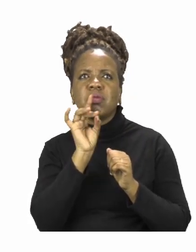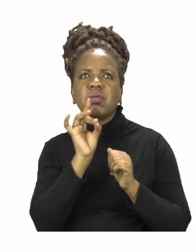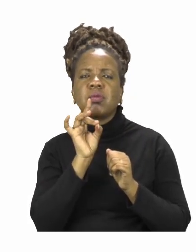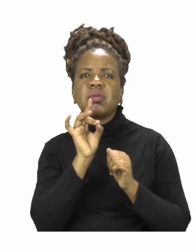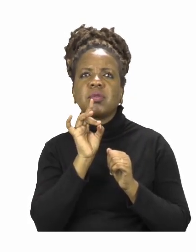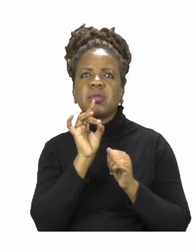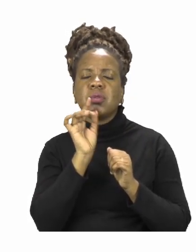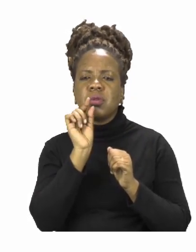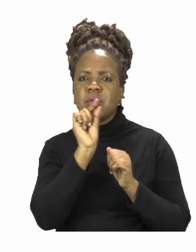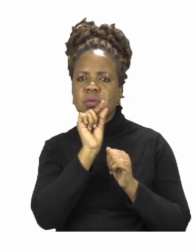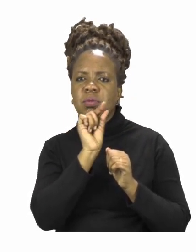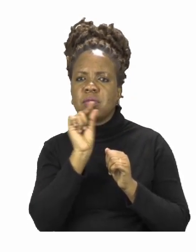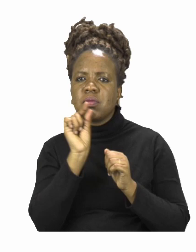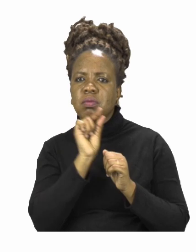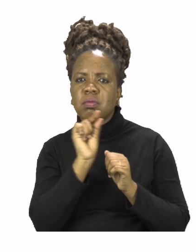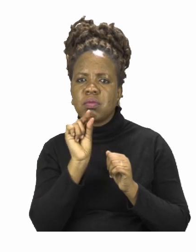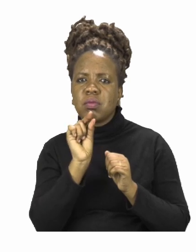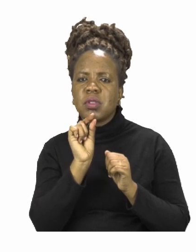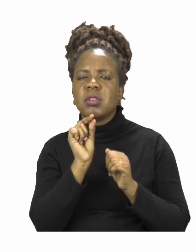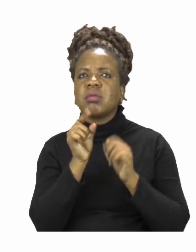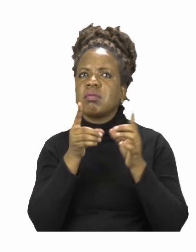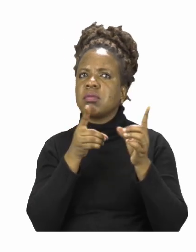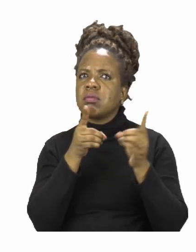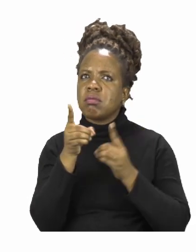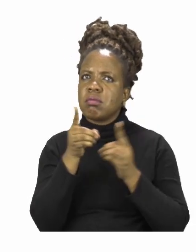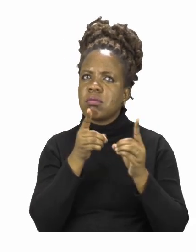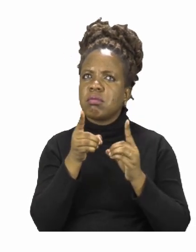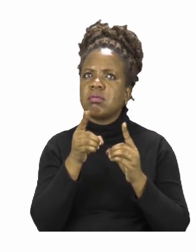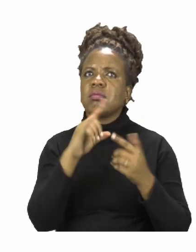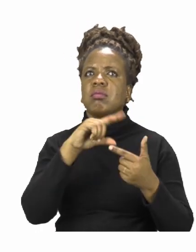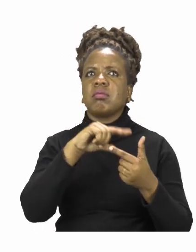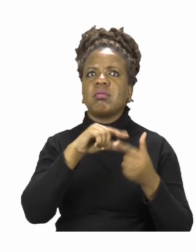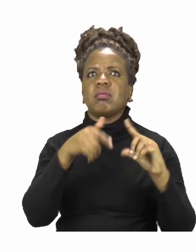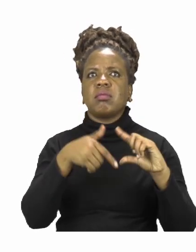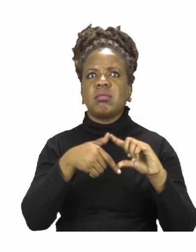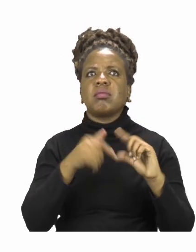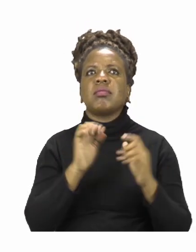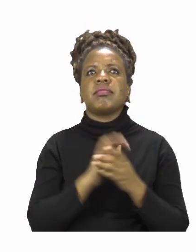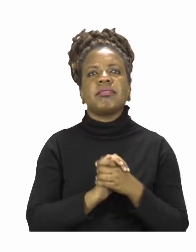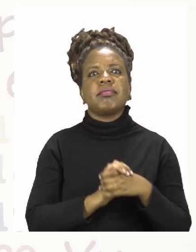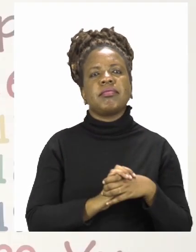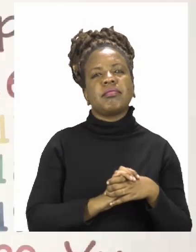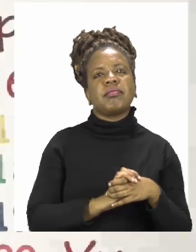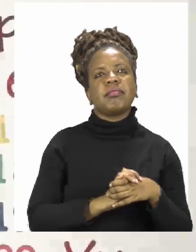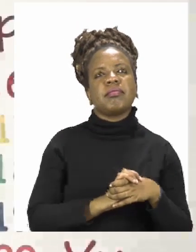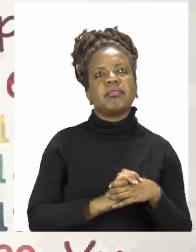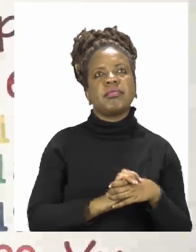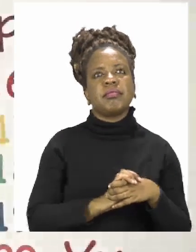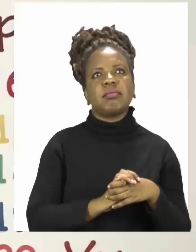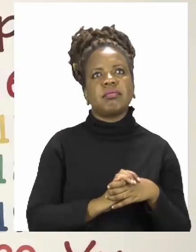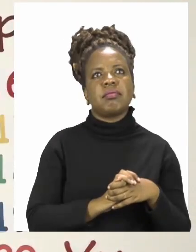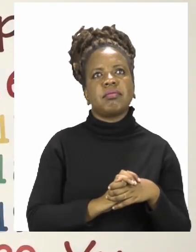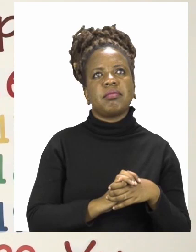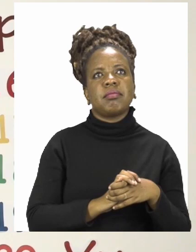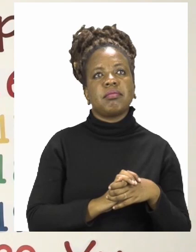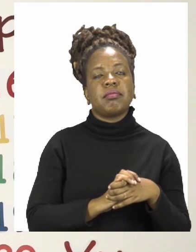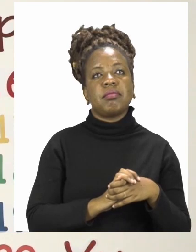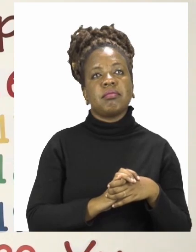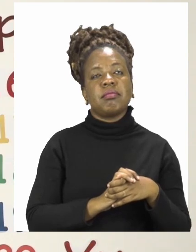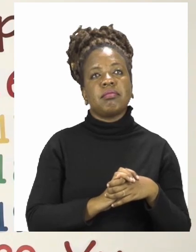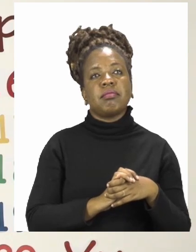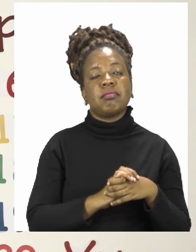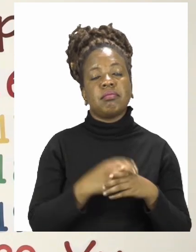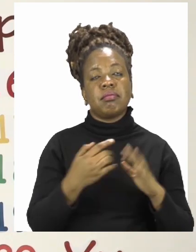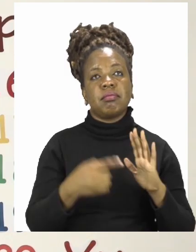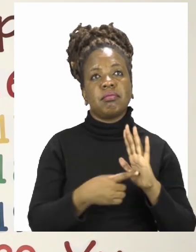with a few. So, let's take a look at the board. On the board, I have done